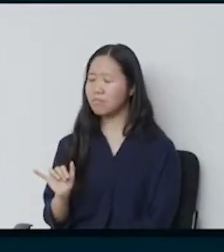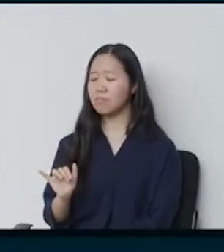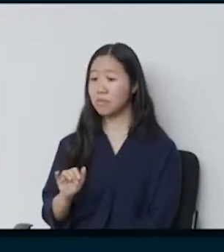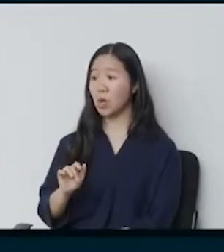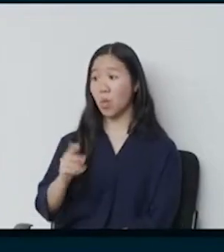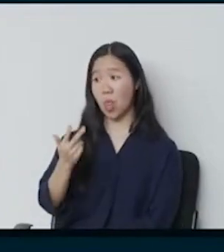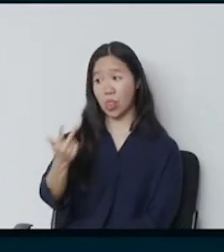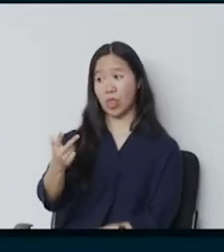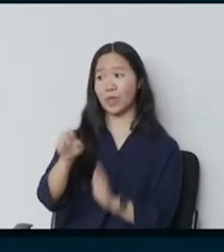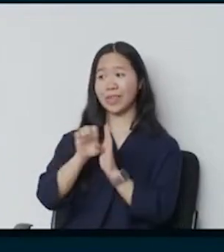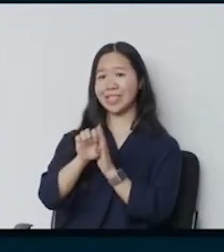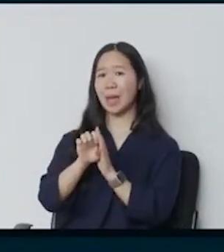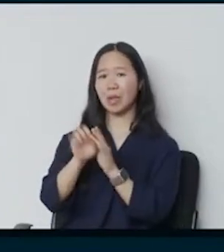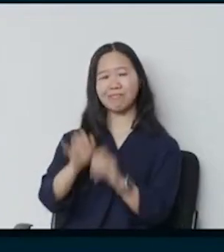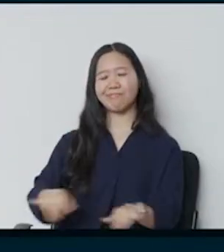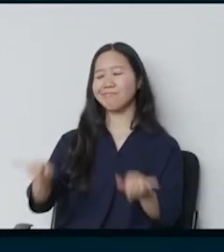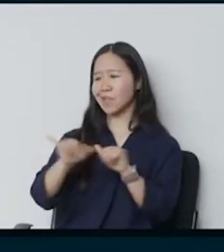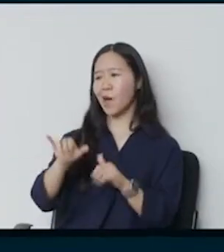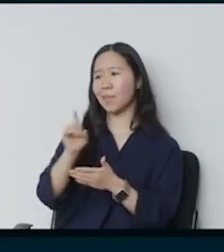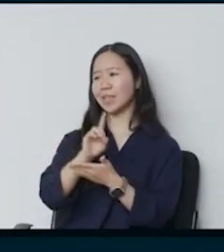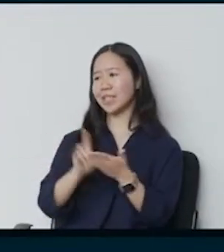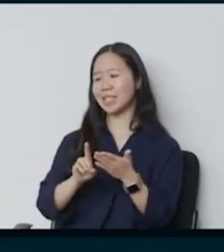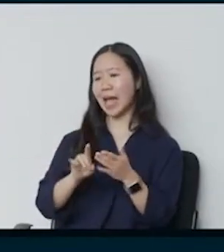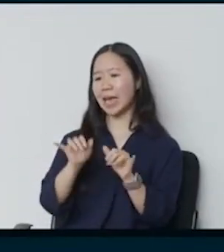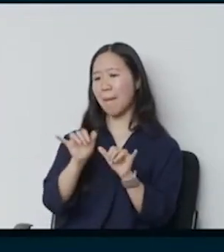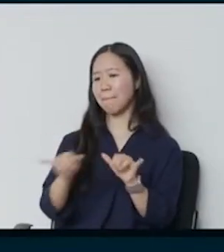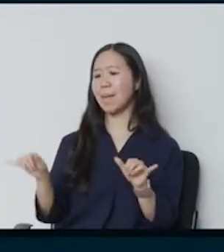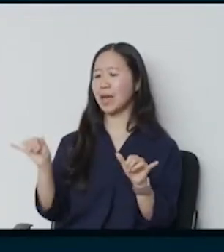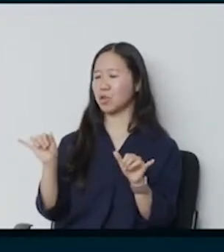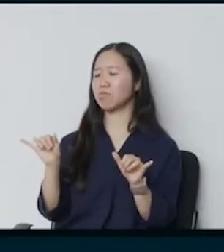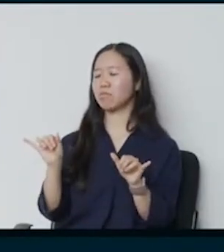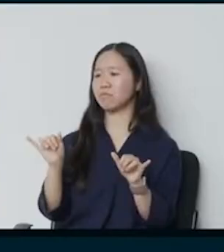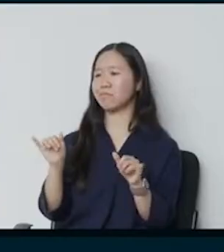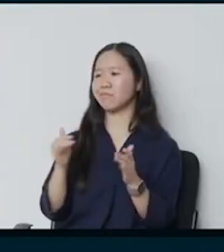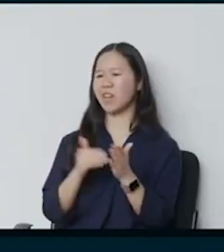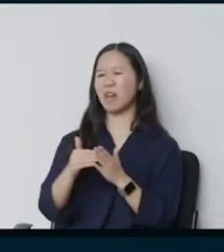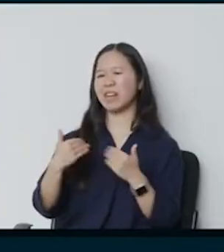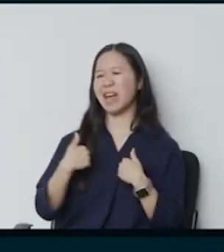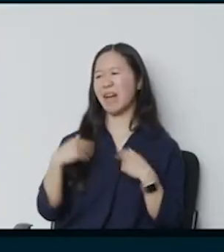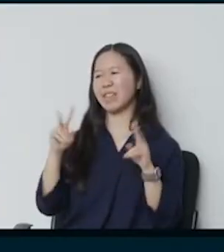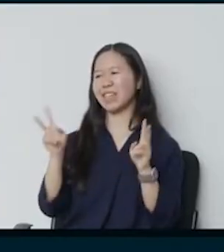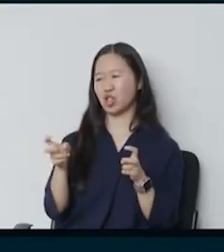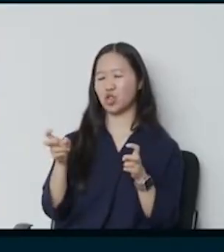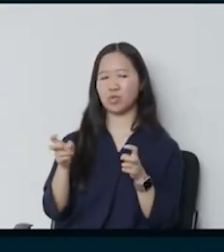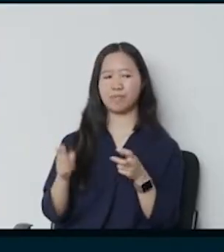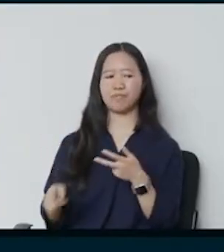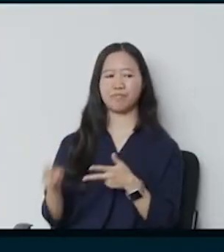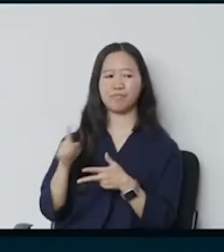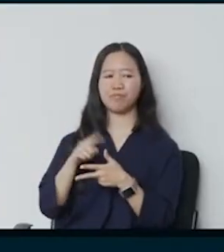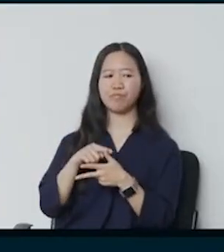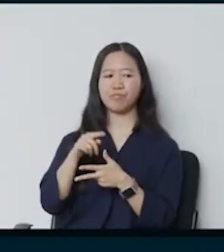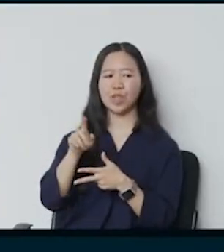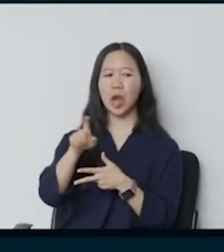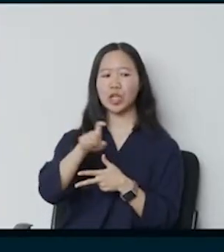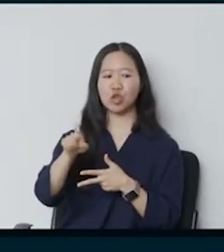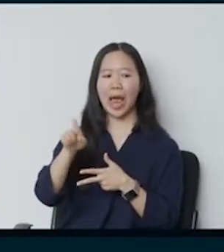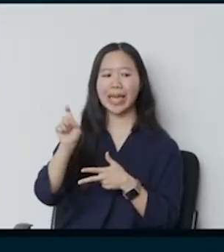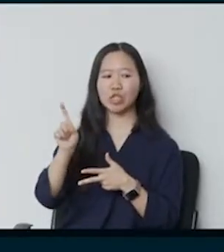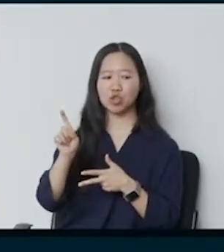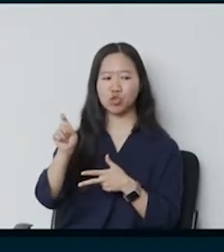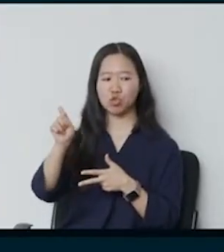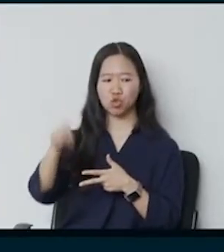examples of common design patterns that often have this type of issue. Drag and drops, tooltips,